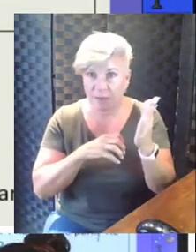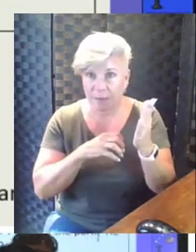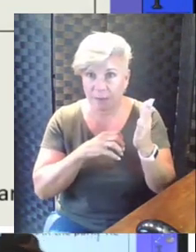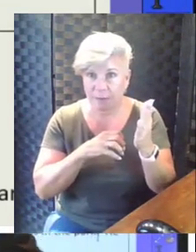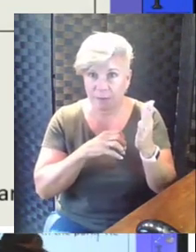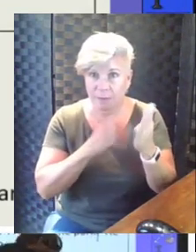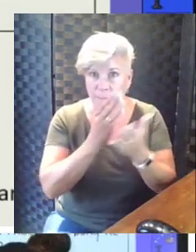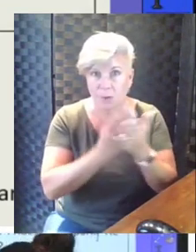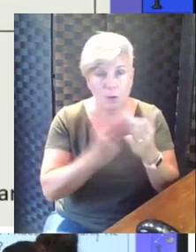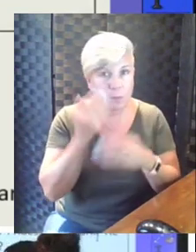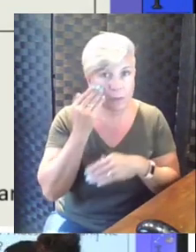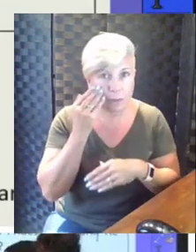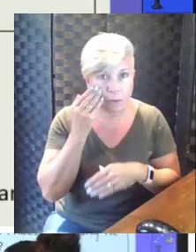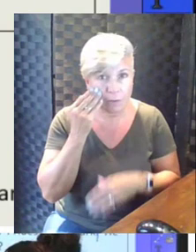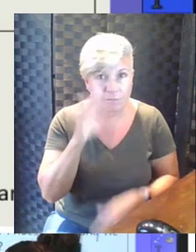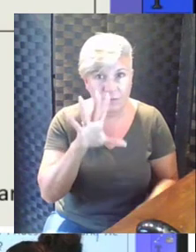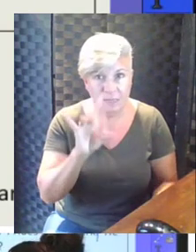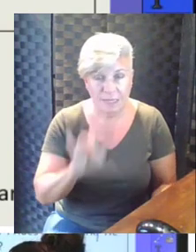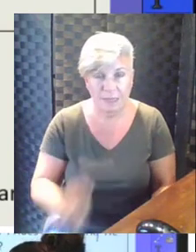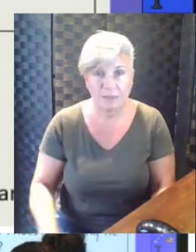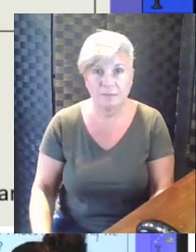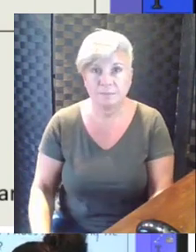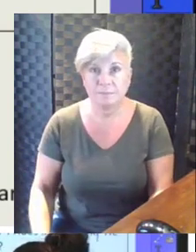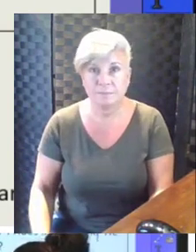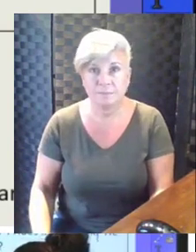subtract the part we know,